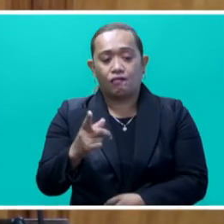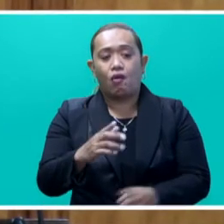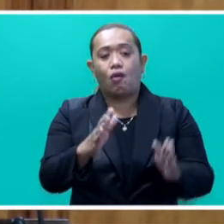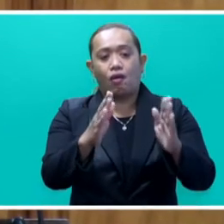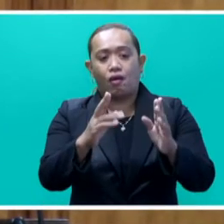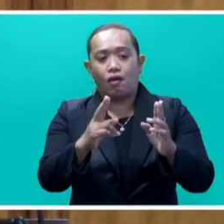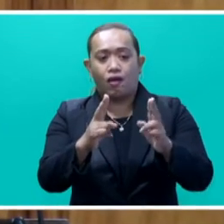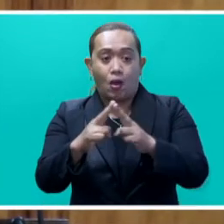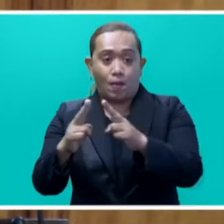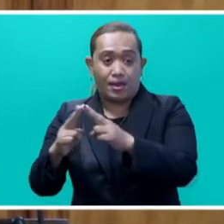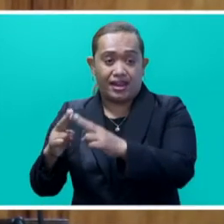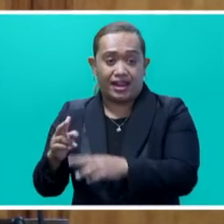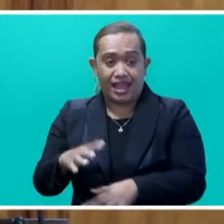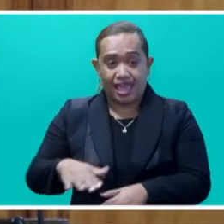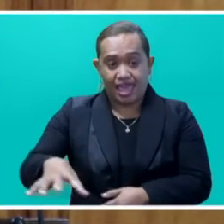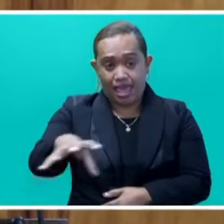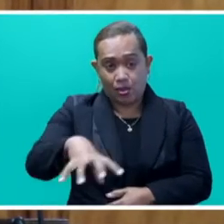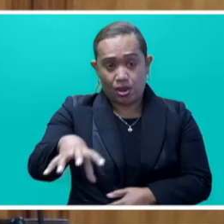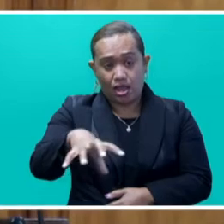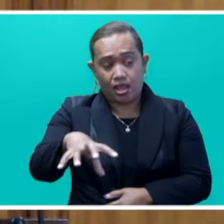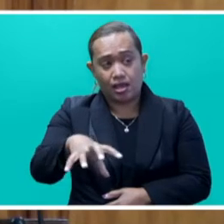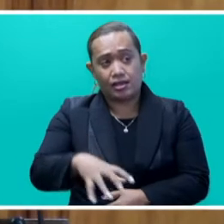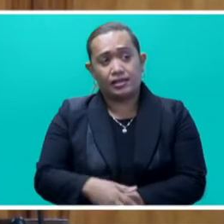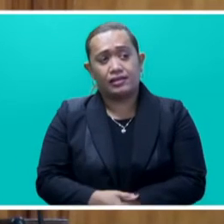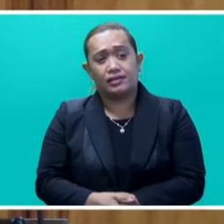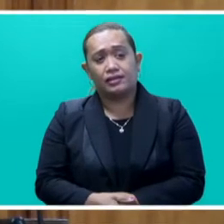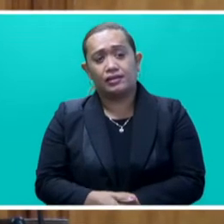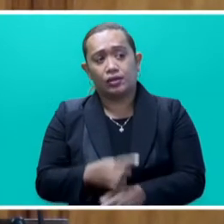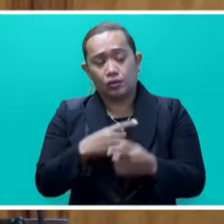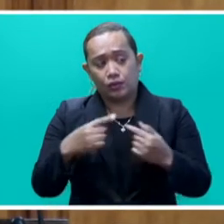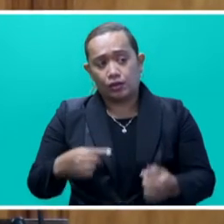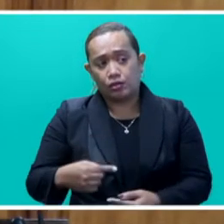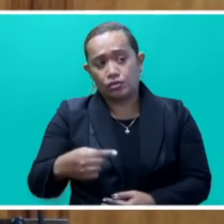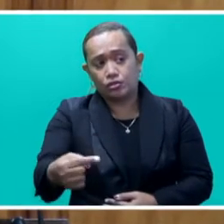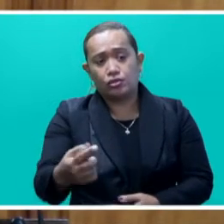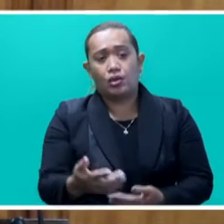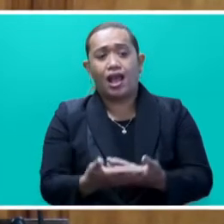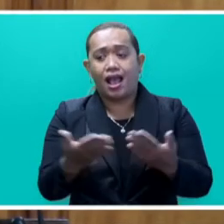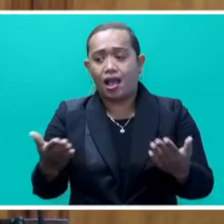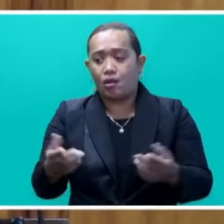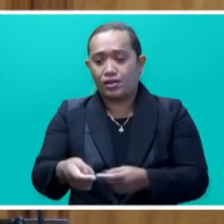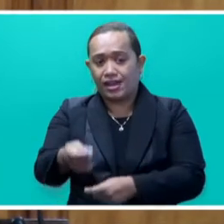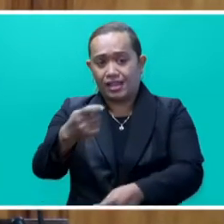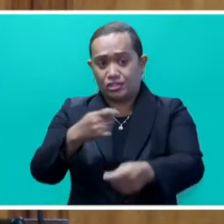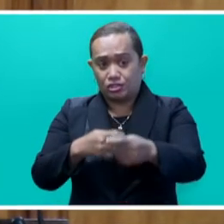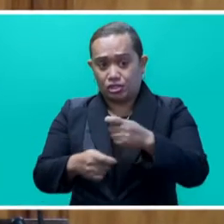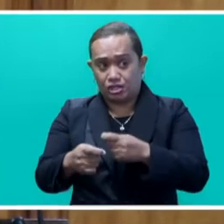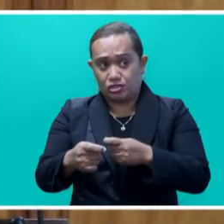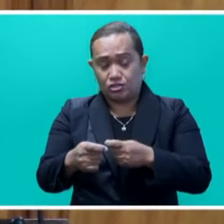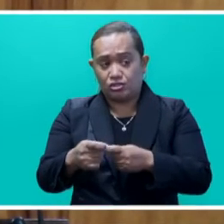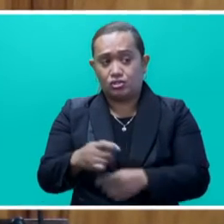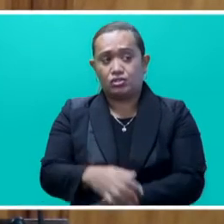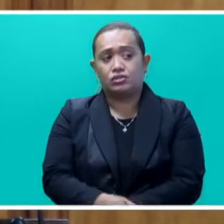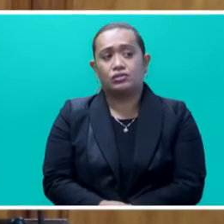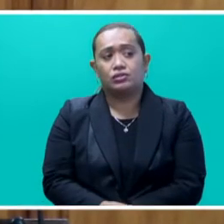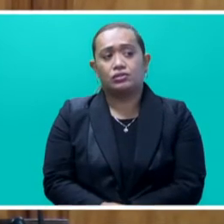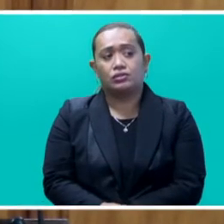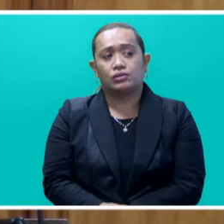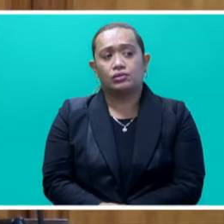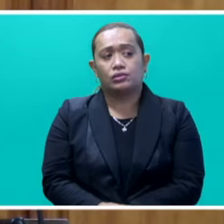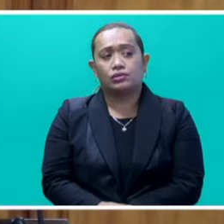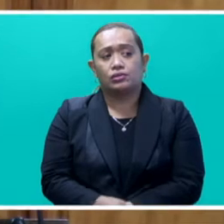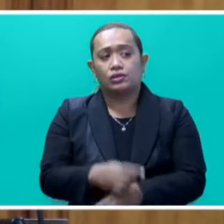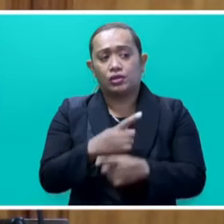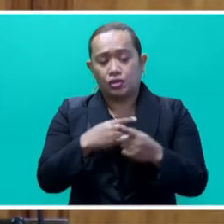areas. We have continued to earn valuable foreign exchange through our agricultural exports. We